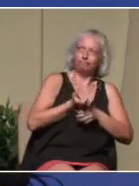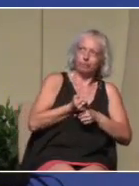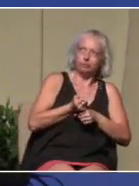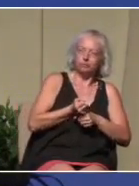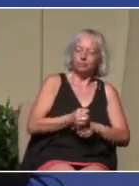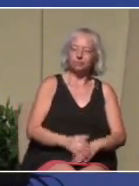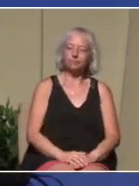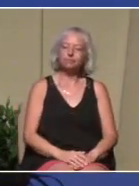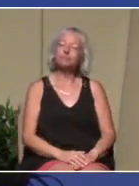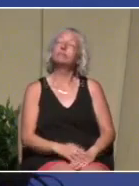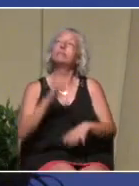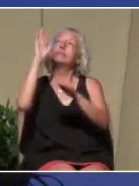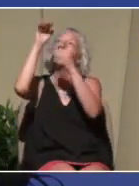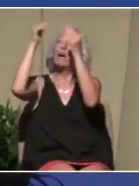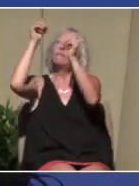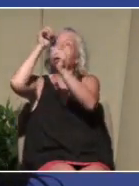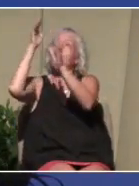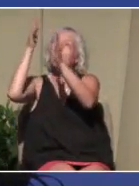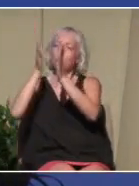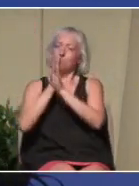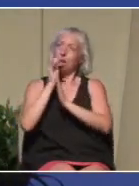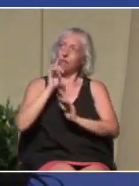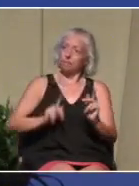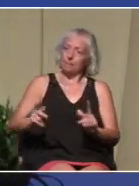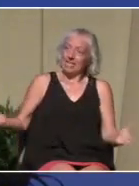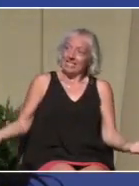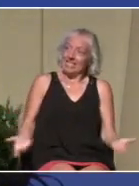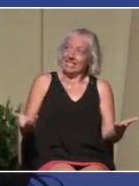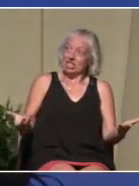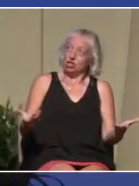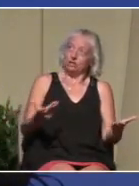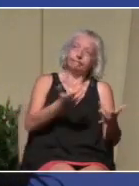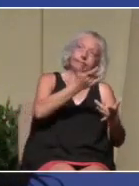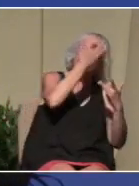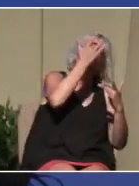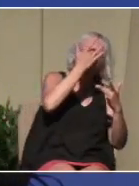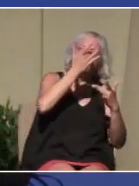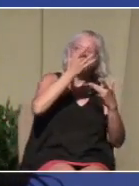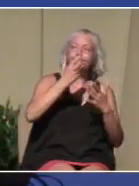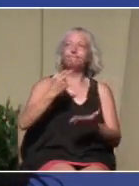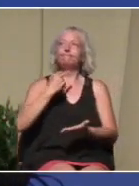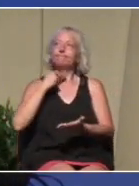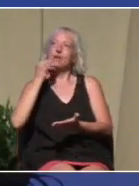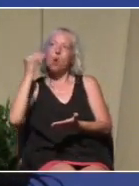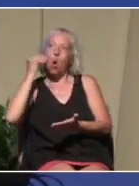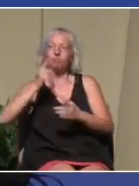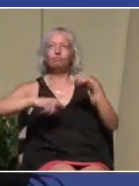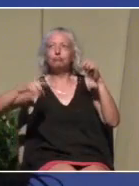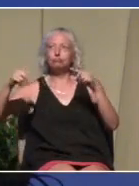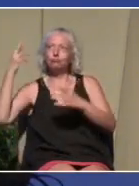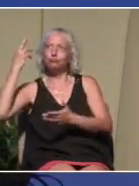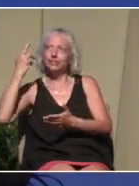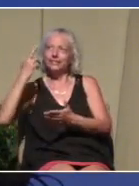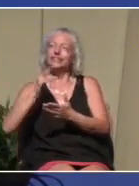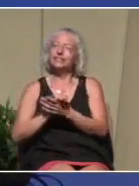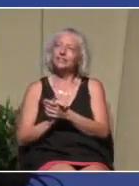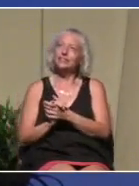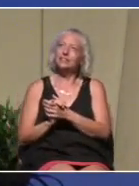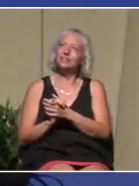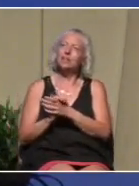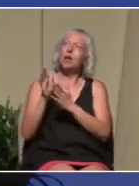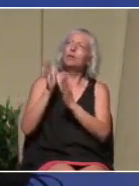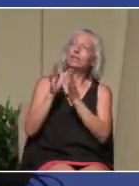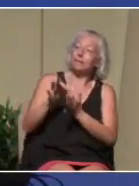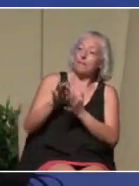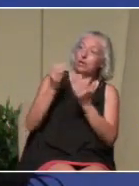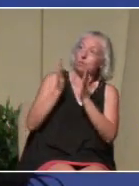Heavenly Father, we pray for those in our church who are sick and shut in due to a variety of reasons. We pray especially this